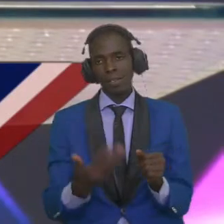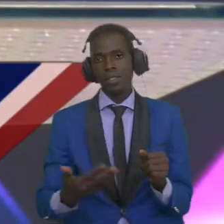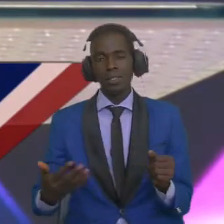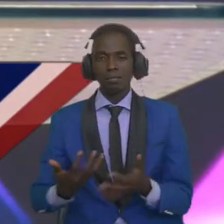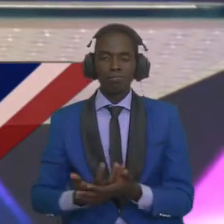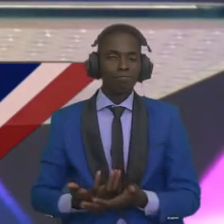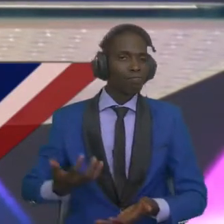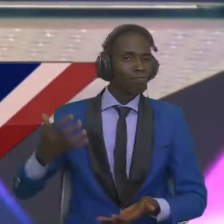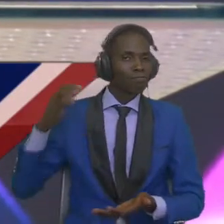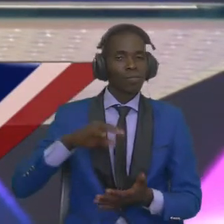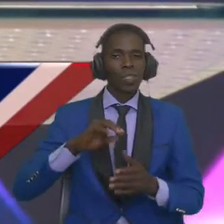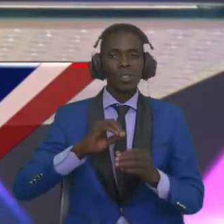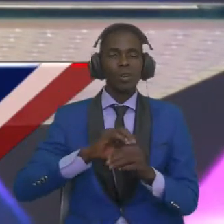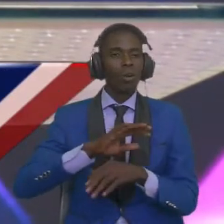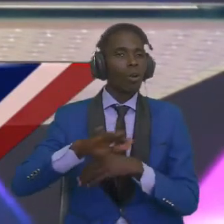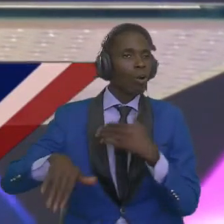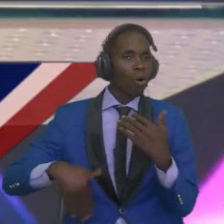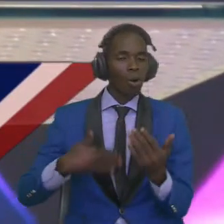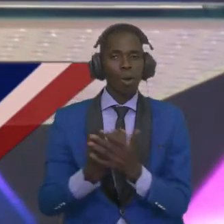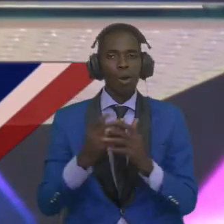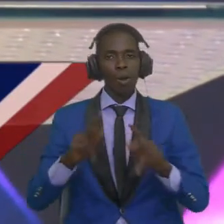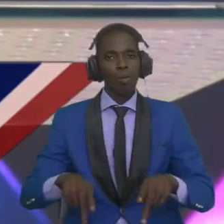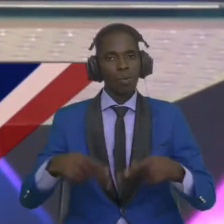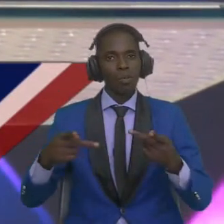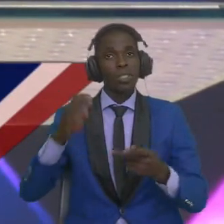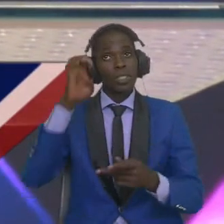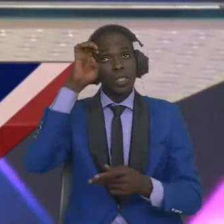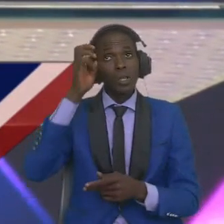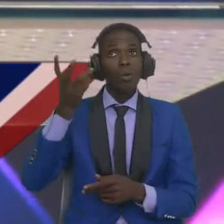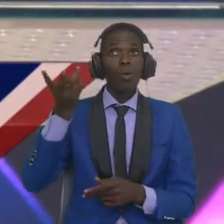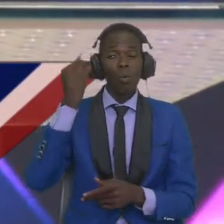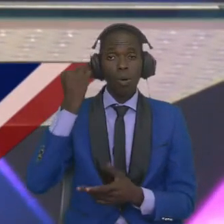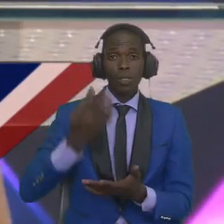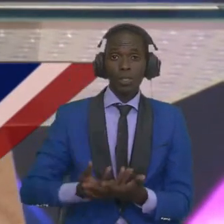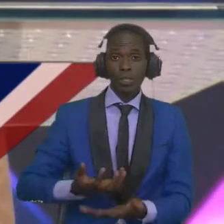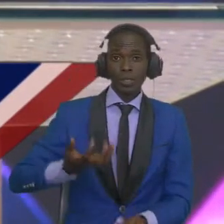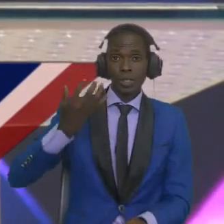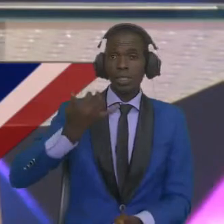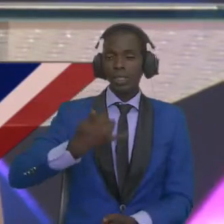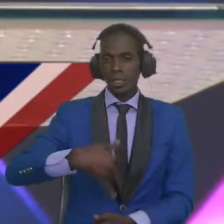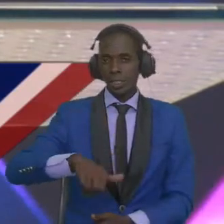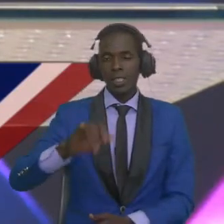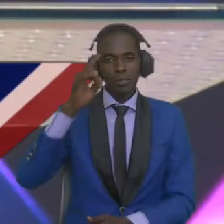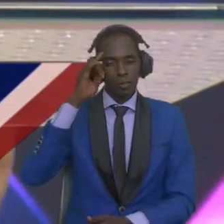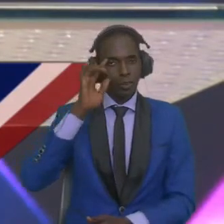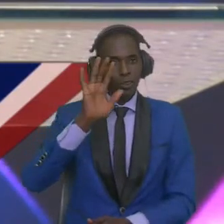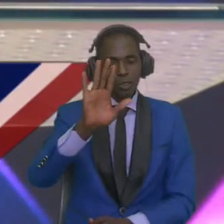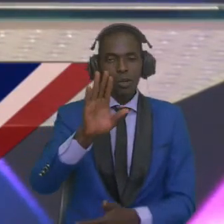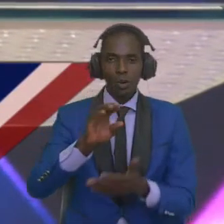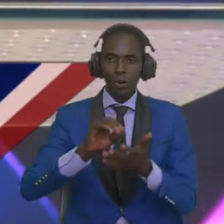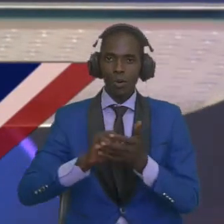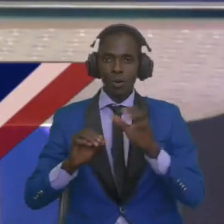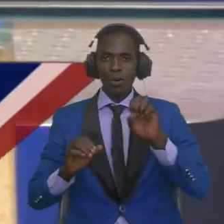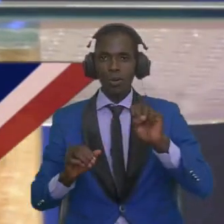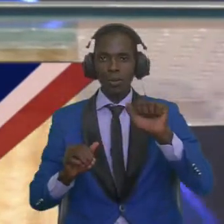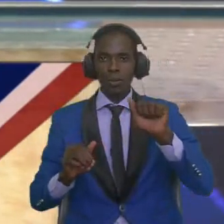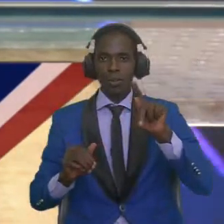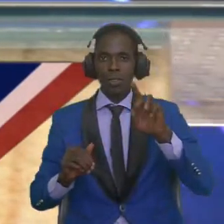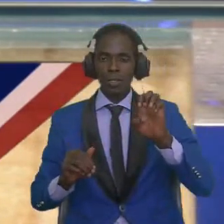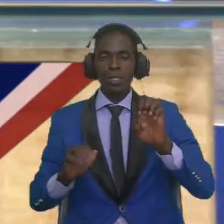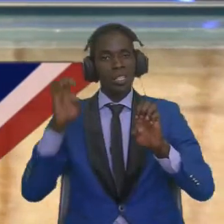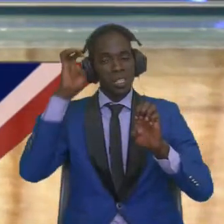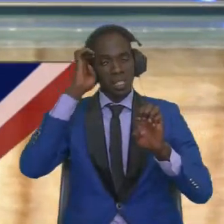and rich in all provision, he was rich, yet for your sakes he became